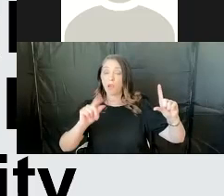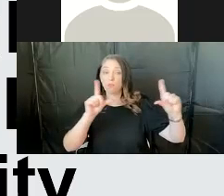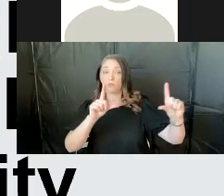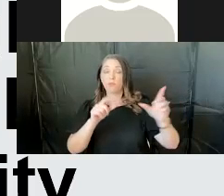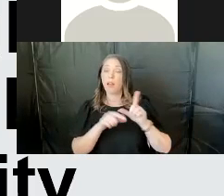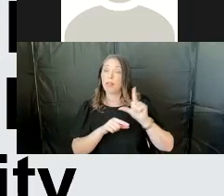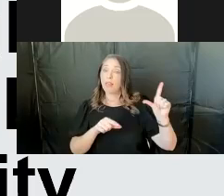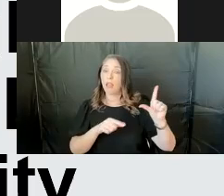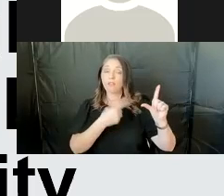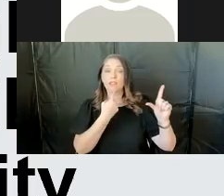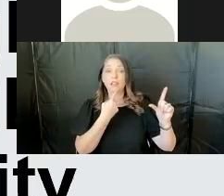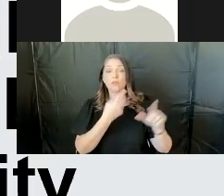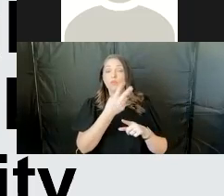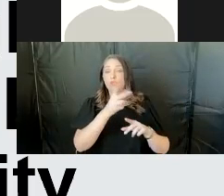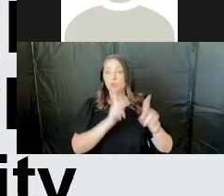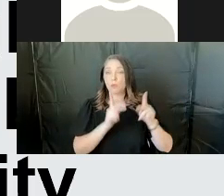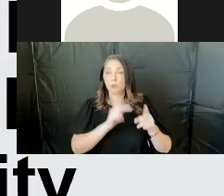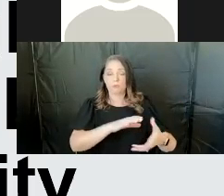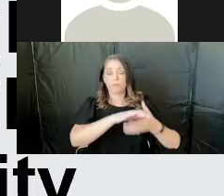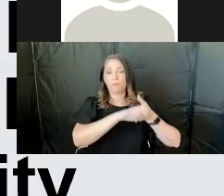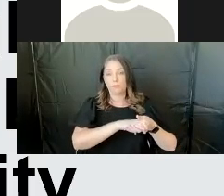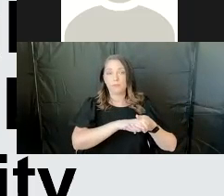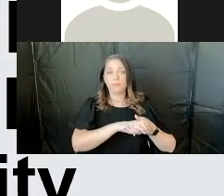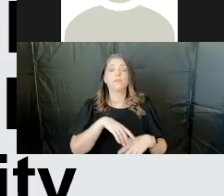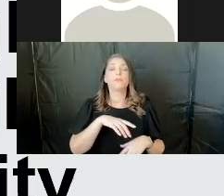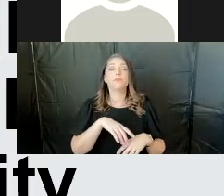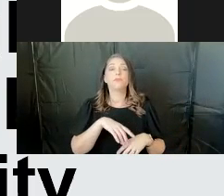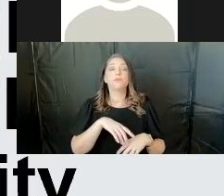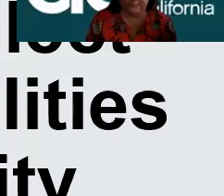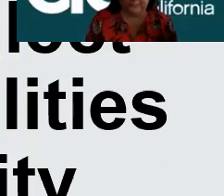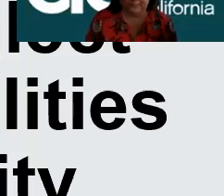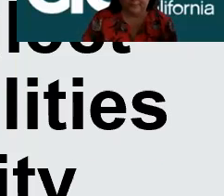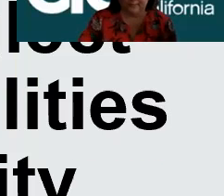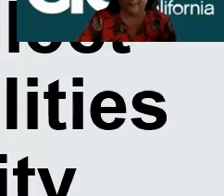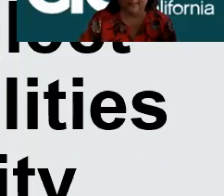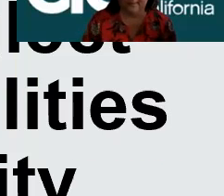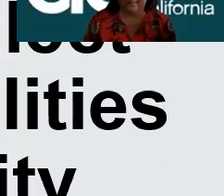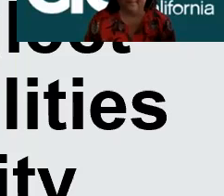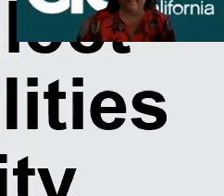a question that reads, do you know the signs of elder abuse?